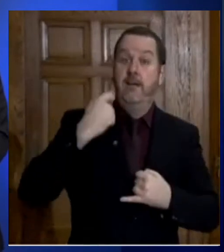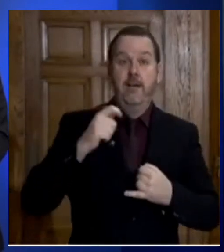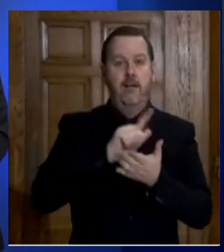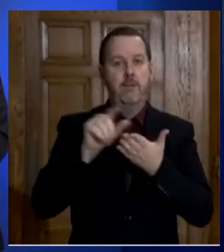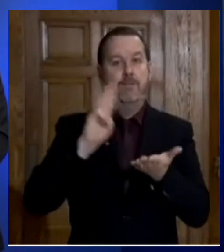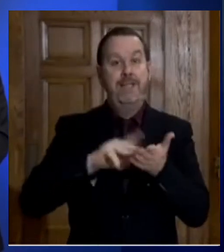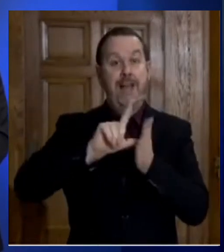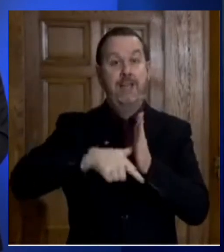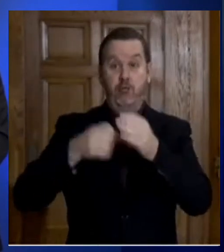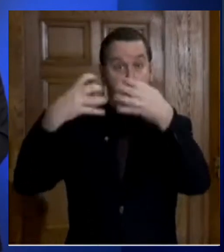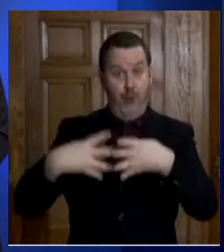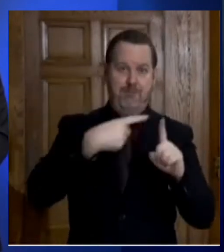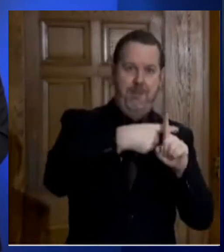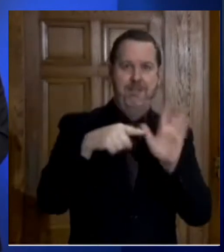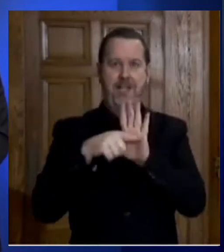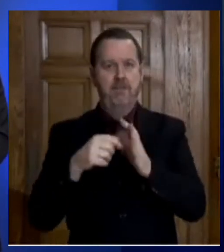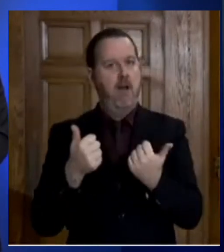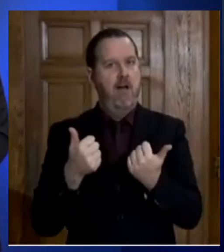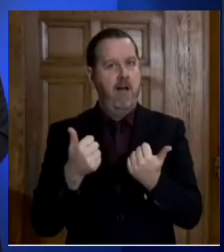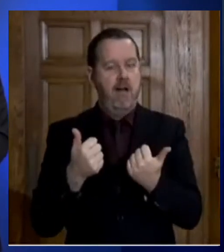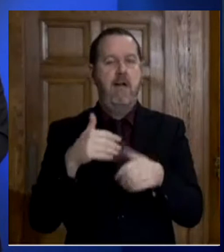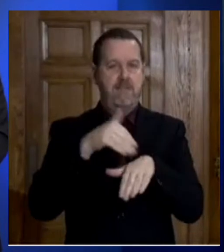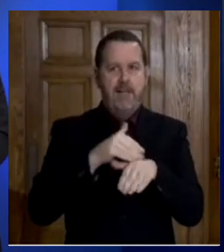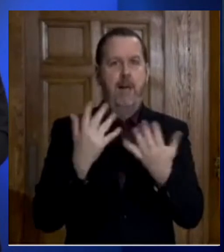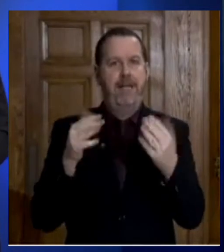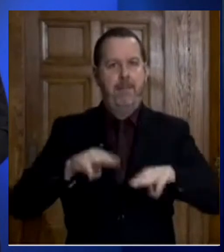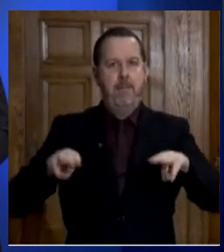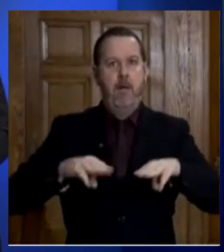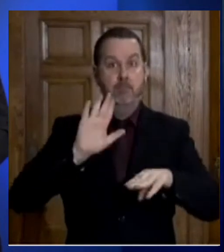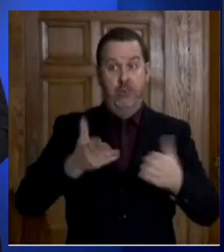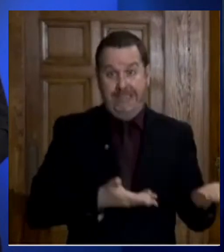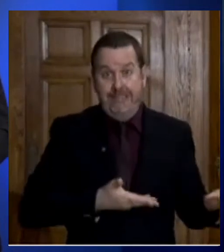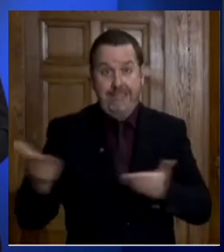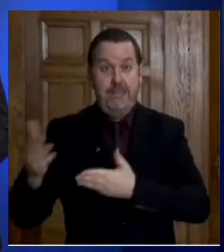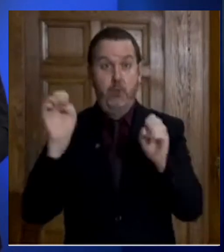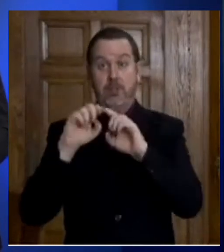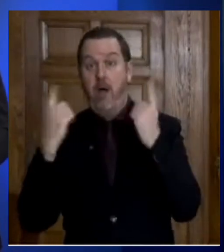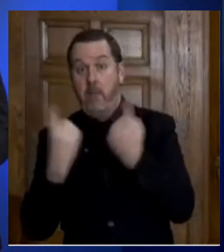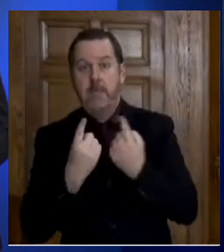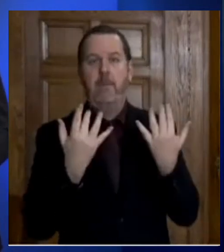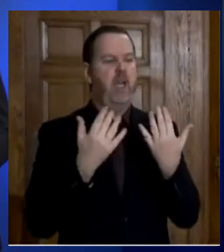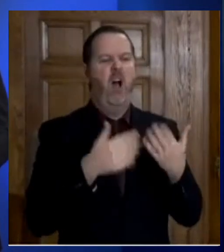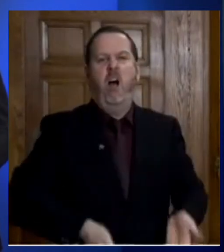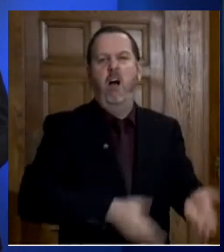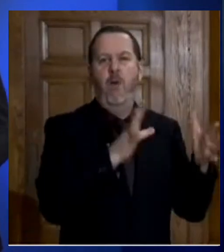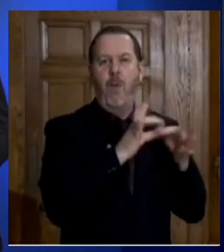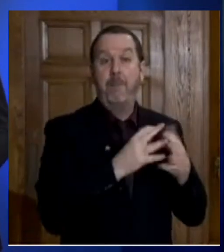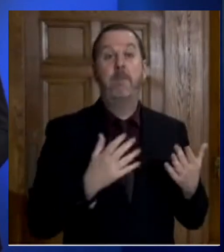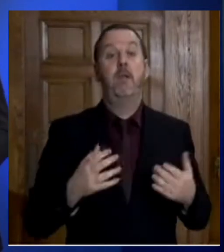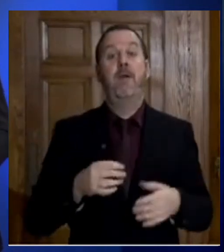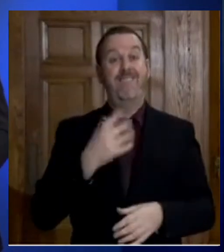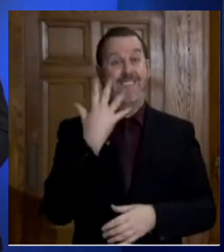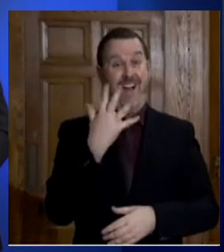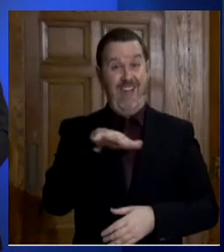will have a significant impact on patient flows in our emergency departments into our hospital wards. The Belfast Trust was one of only